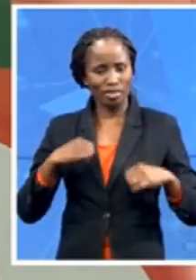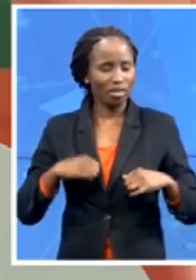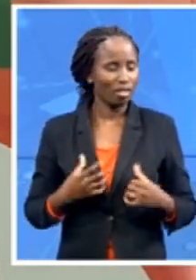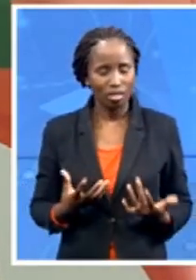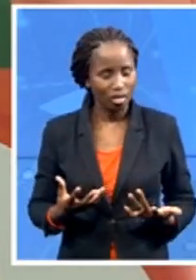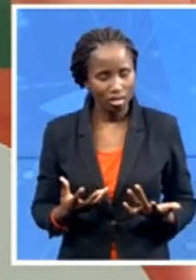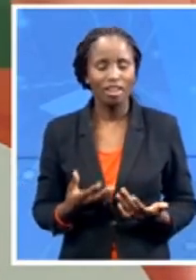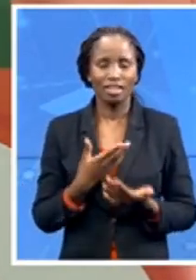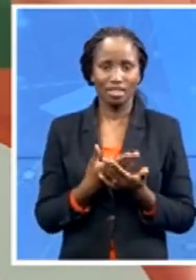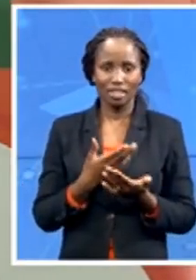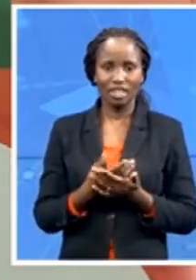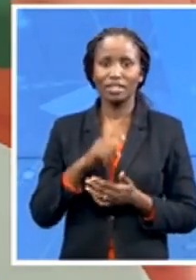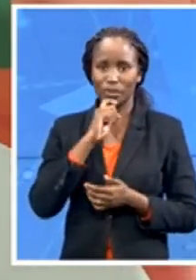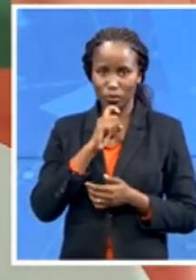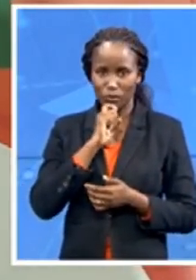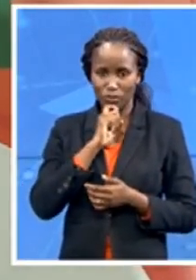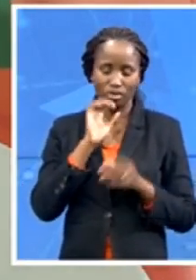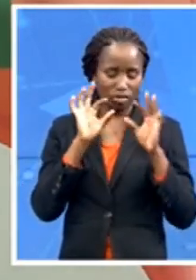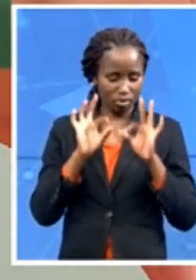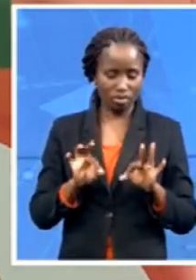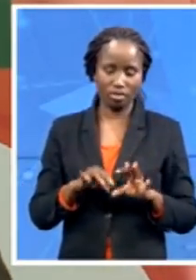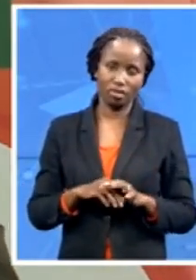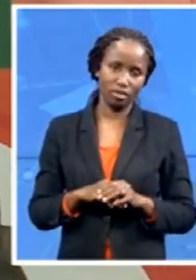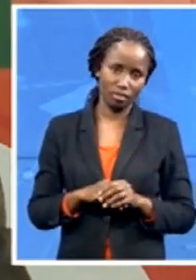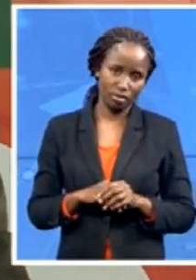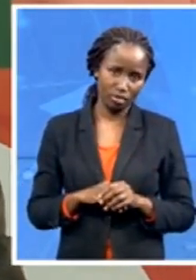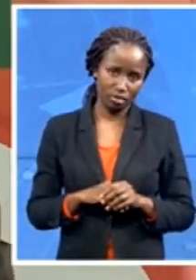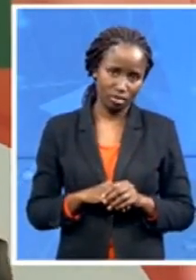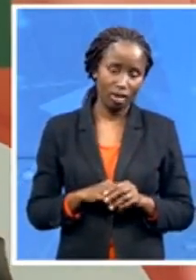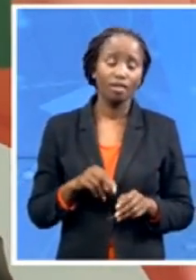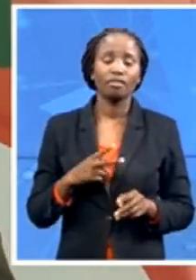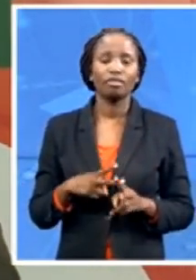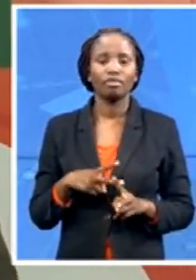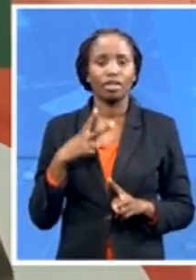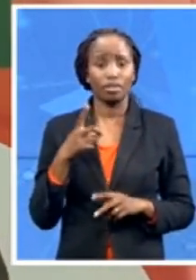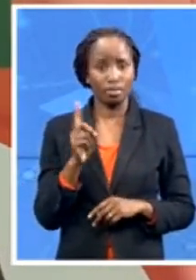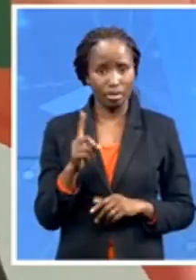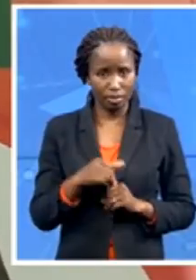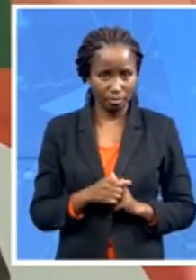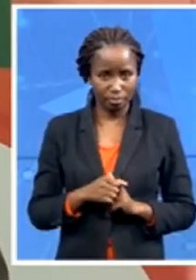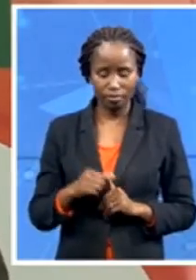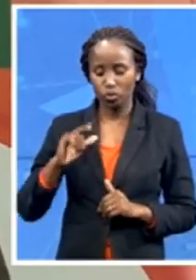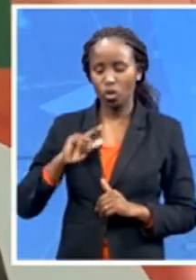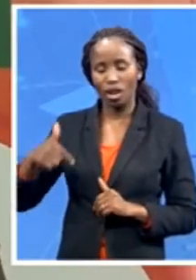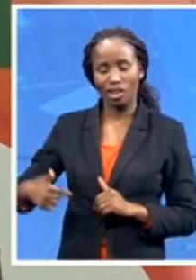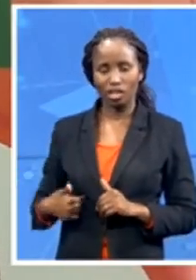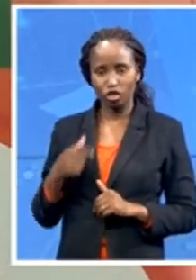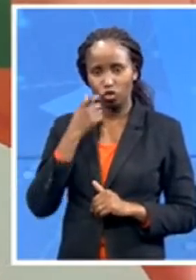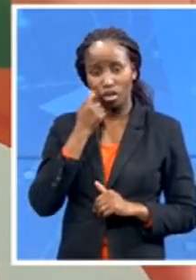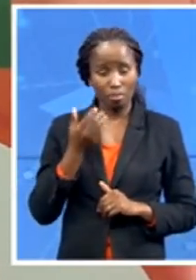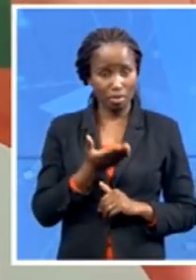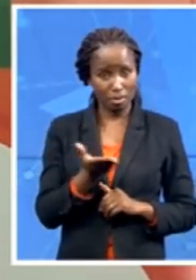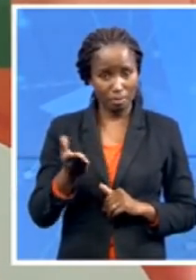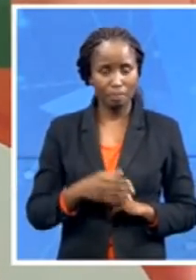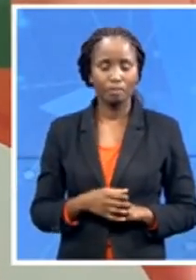gazetted. Finally, ladies and gentlemen, the UDM's motto for this